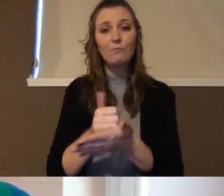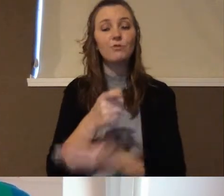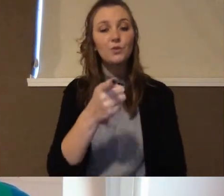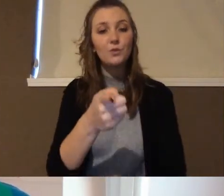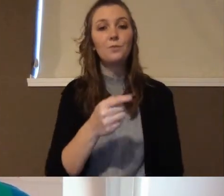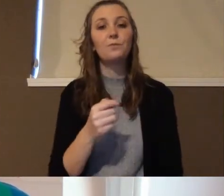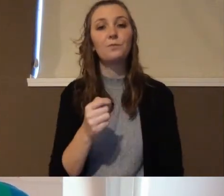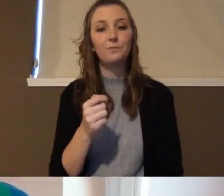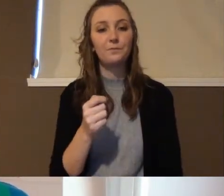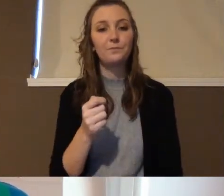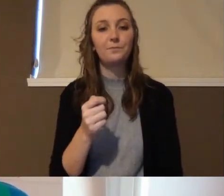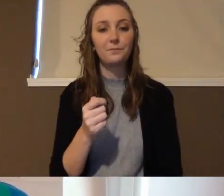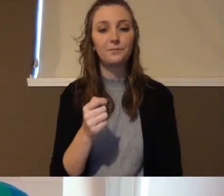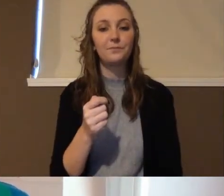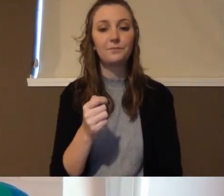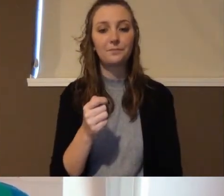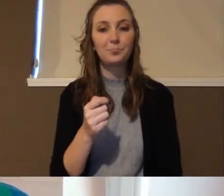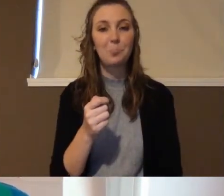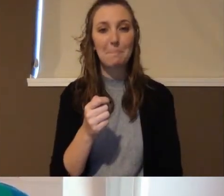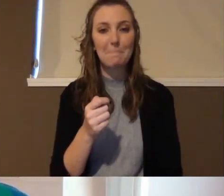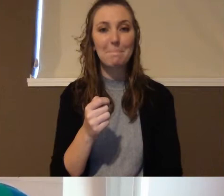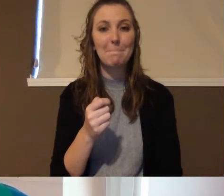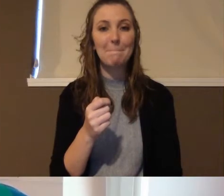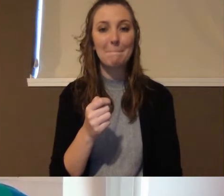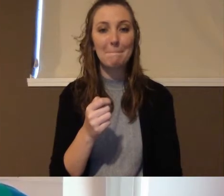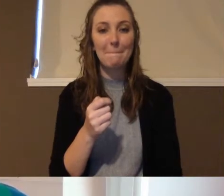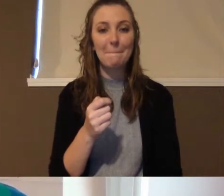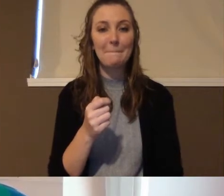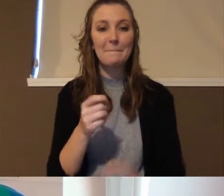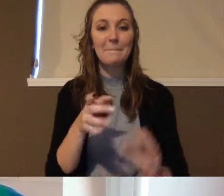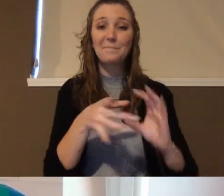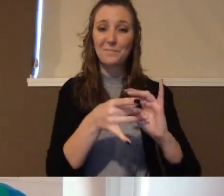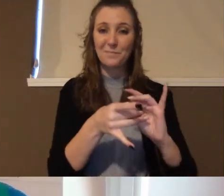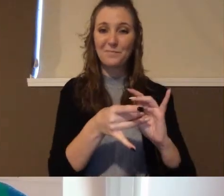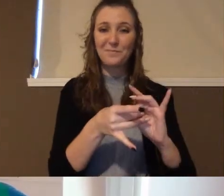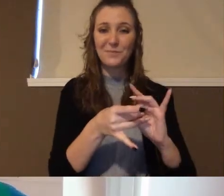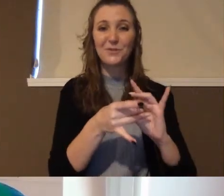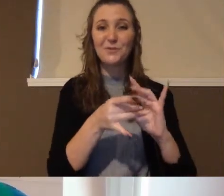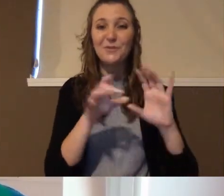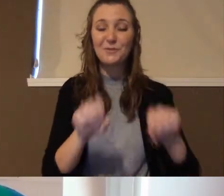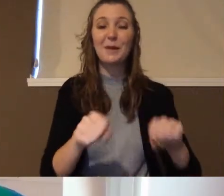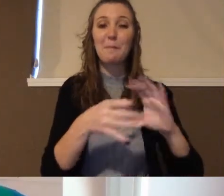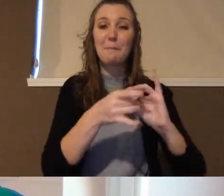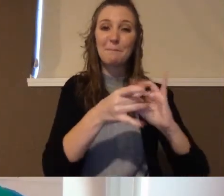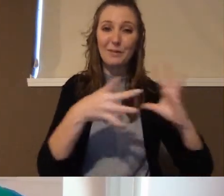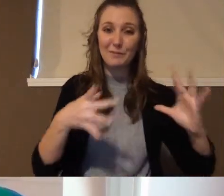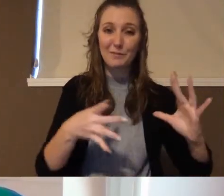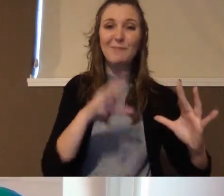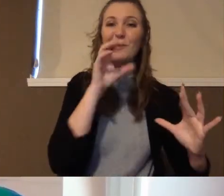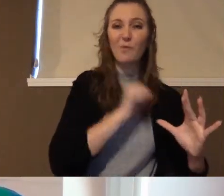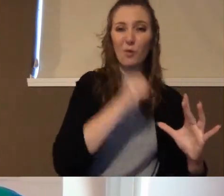break free from old understandings that limited